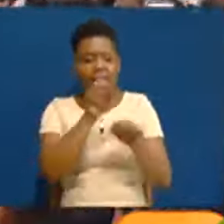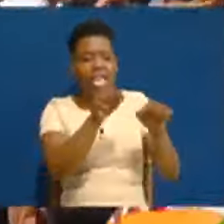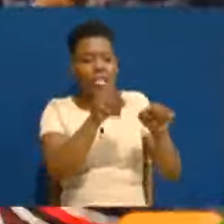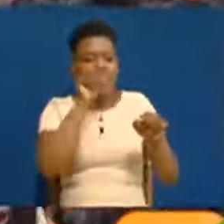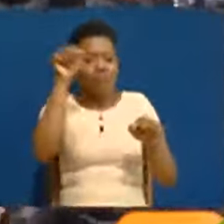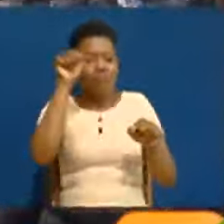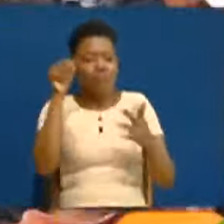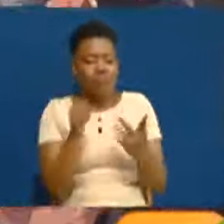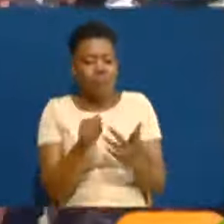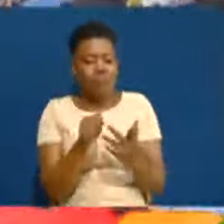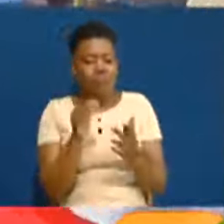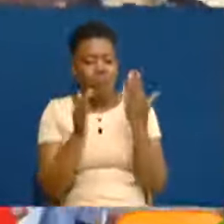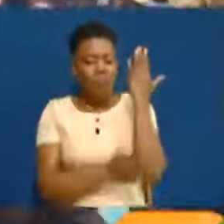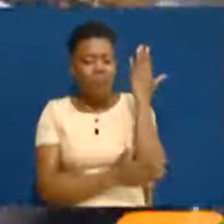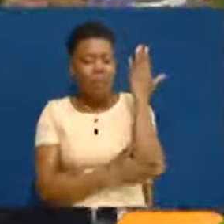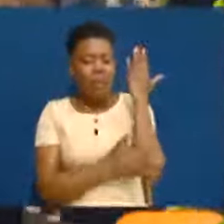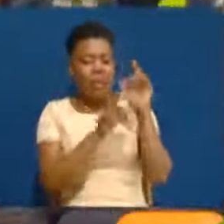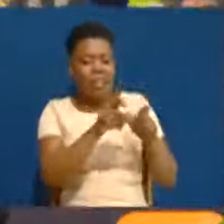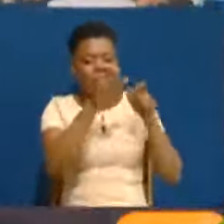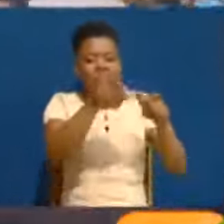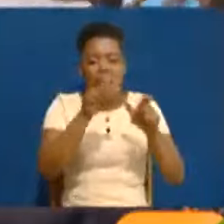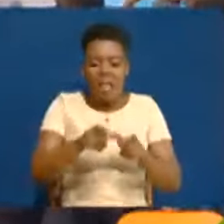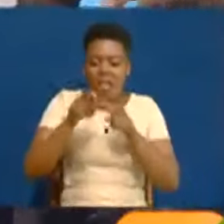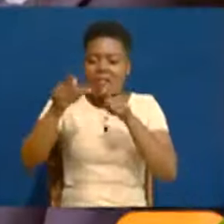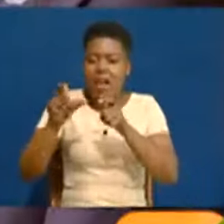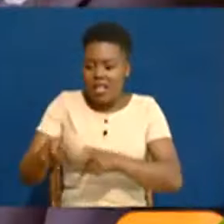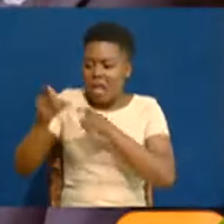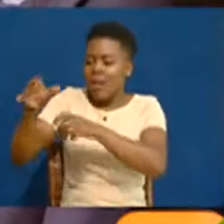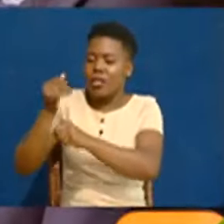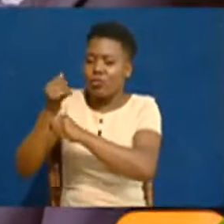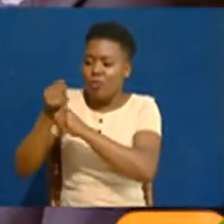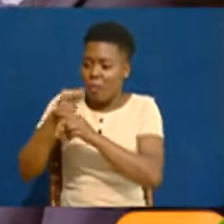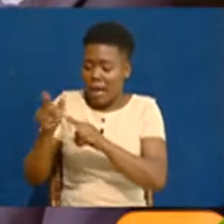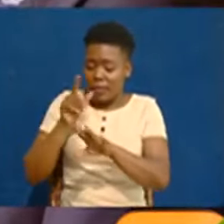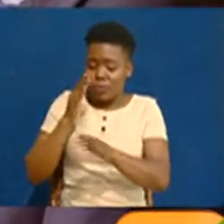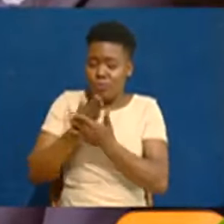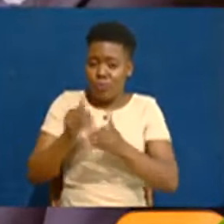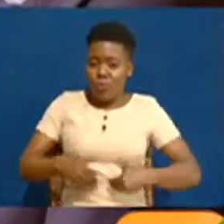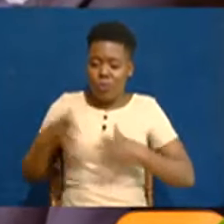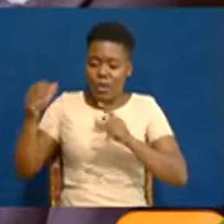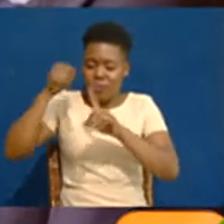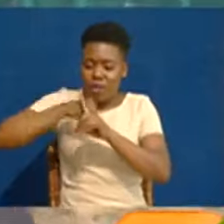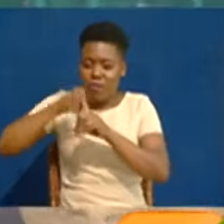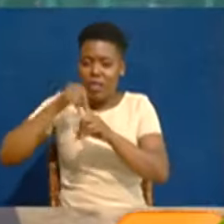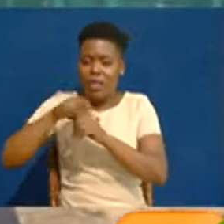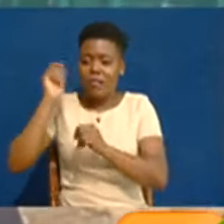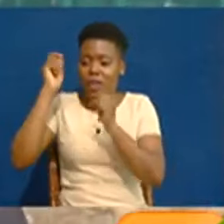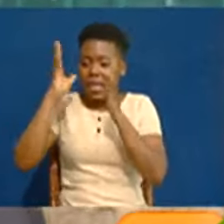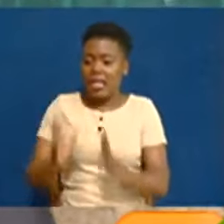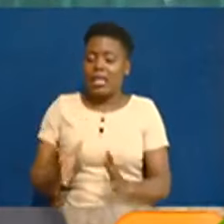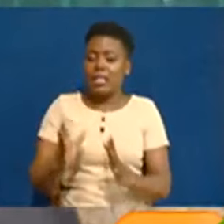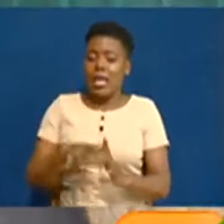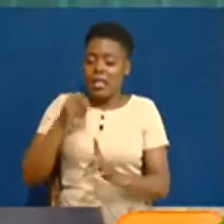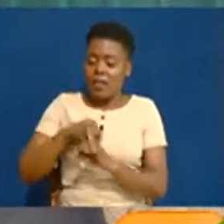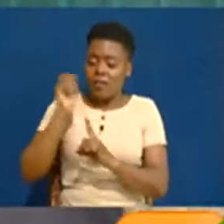of the situation in the country to reward themselves under the guise of a broad-based government meant to onboard all Kenyans. Inclusive